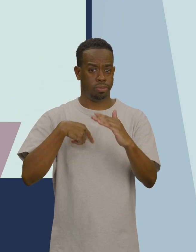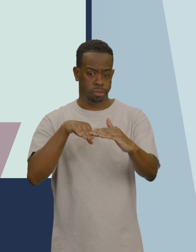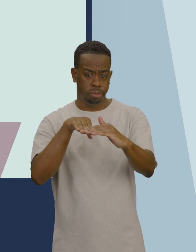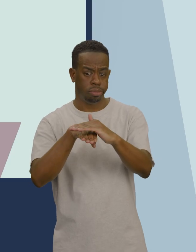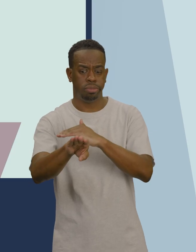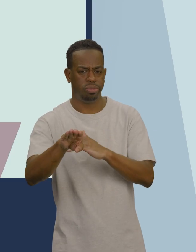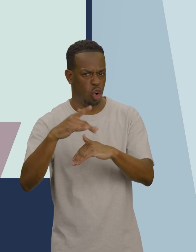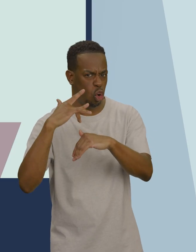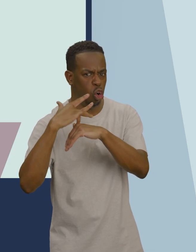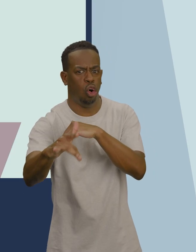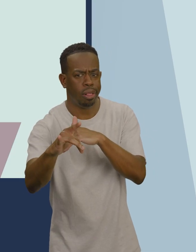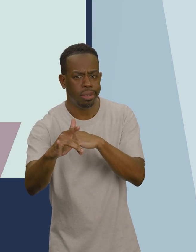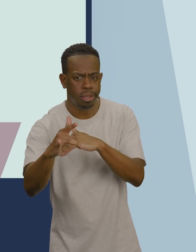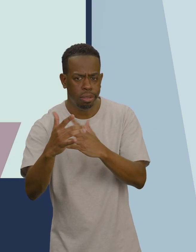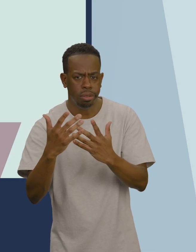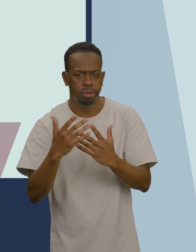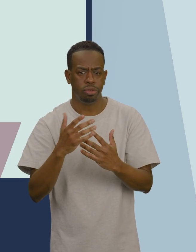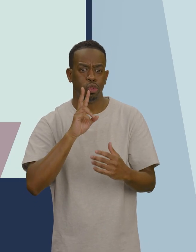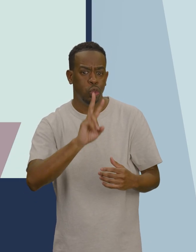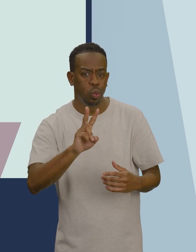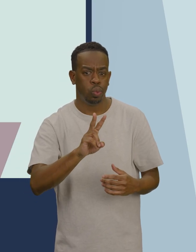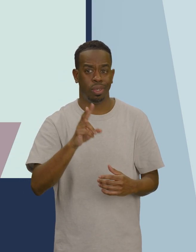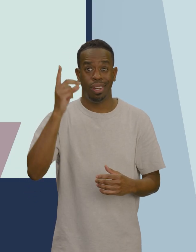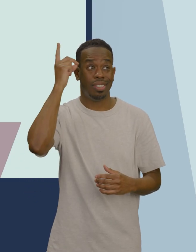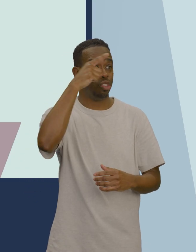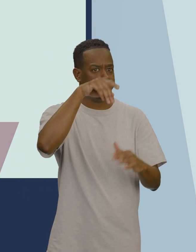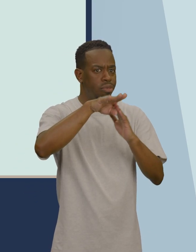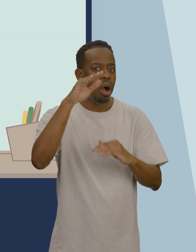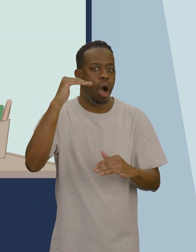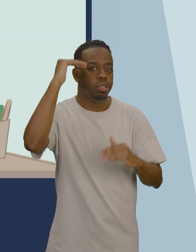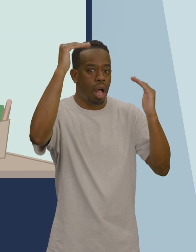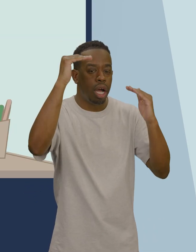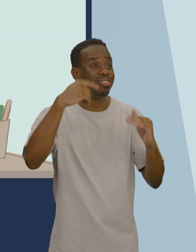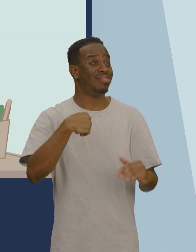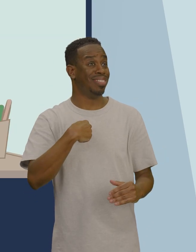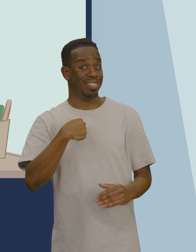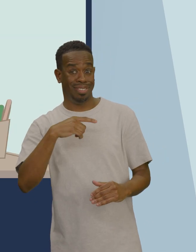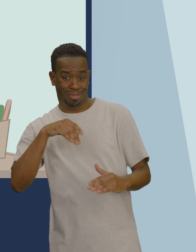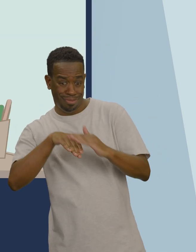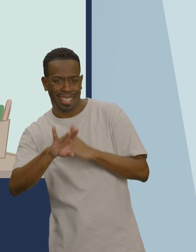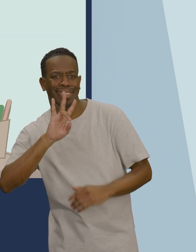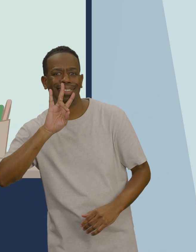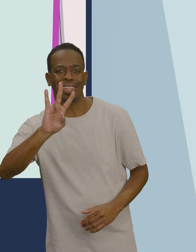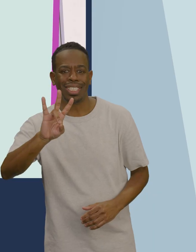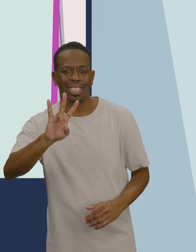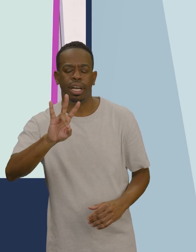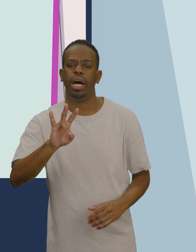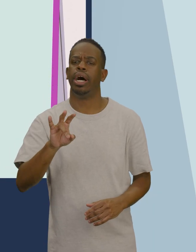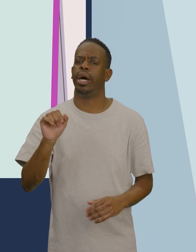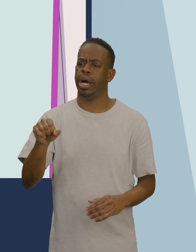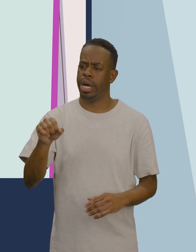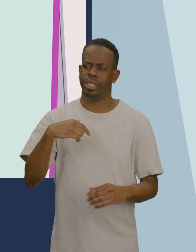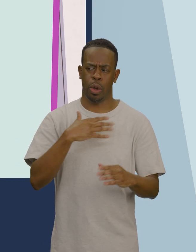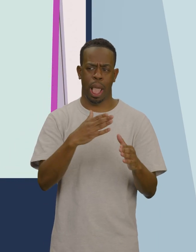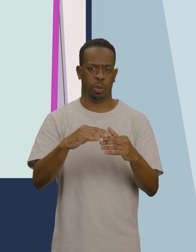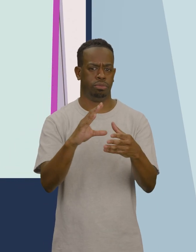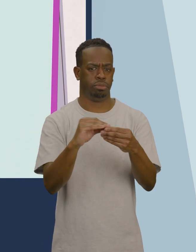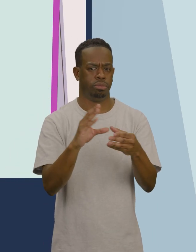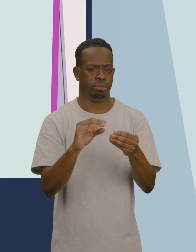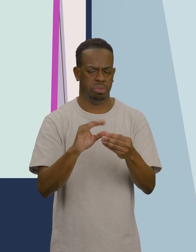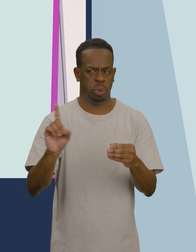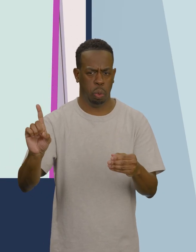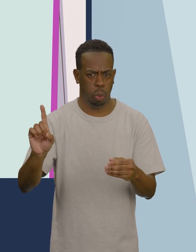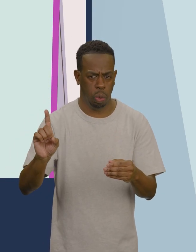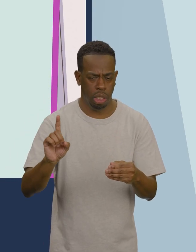example, I was brought in under Early Start when I was 2, and Dexter came in as an adult. And I started when I was 7. Yes, I was also